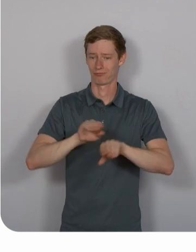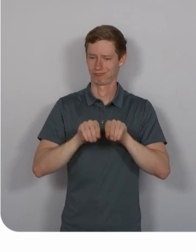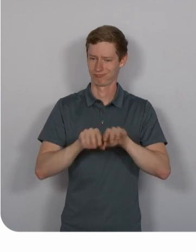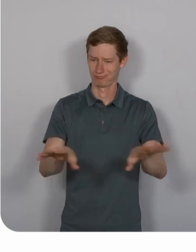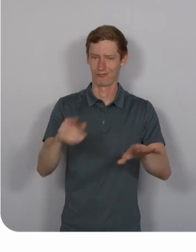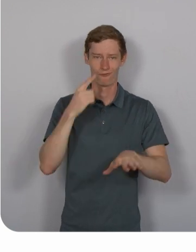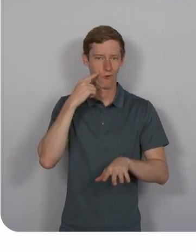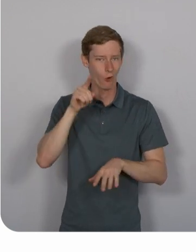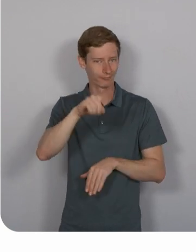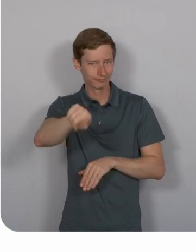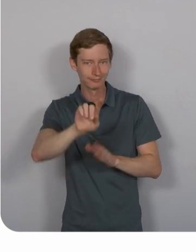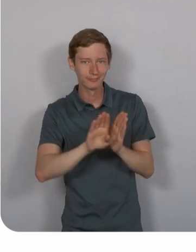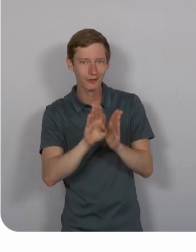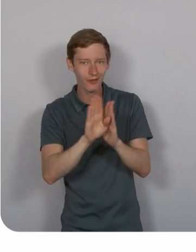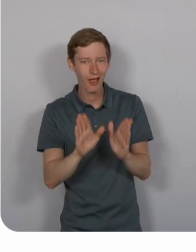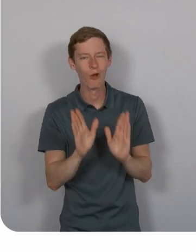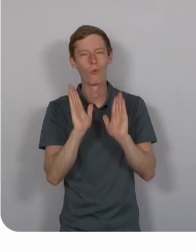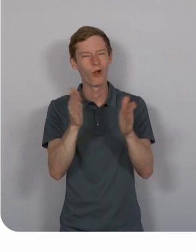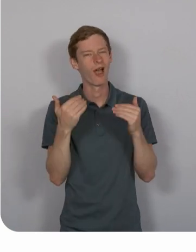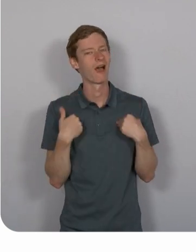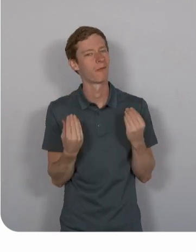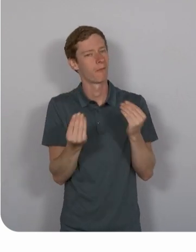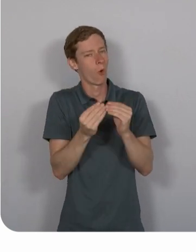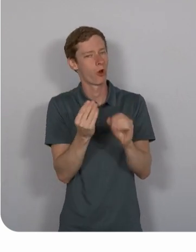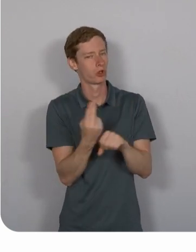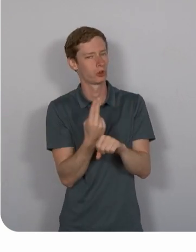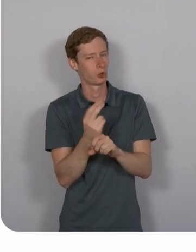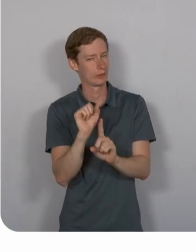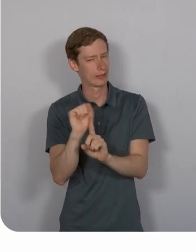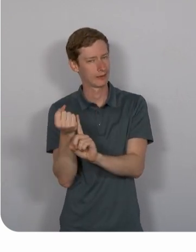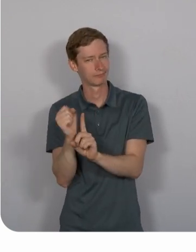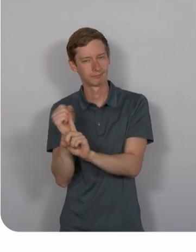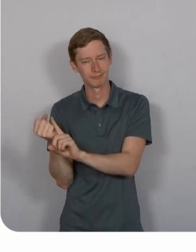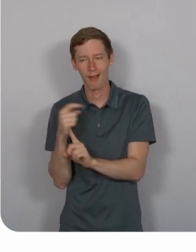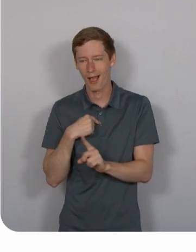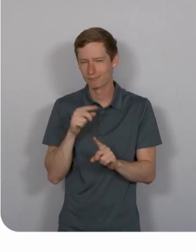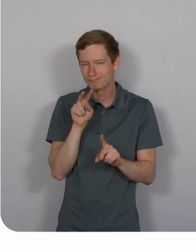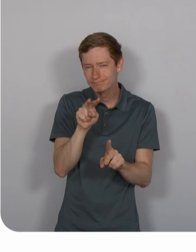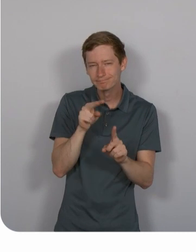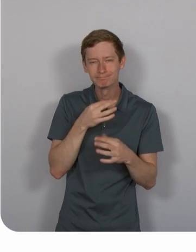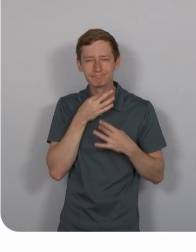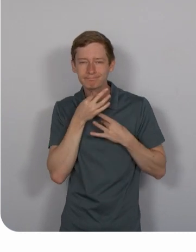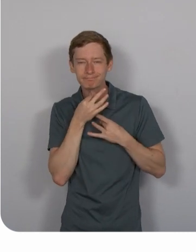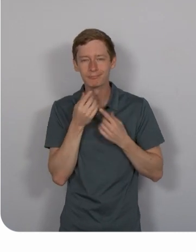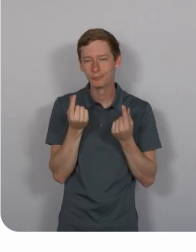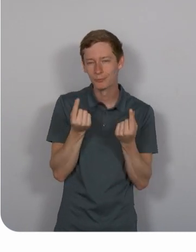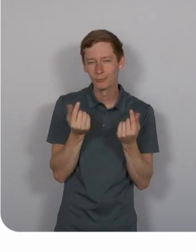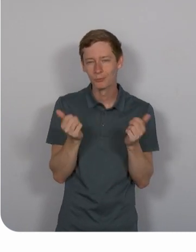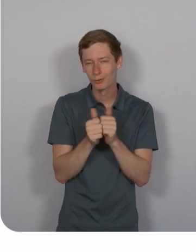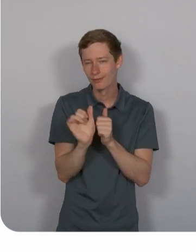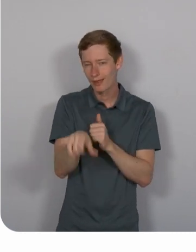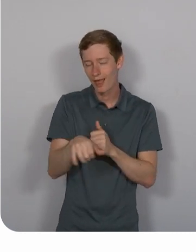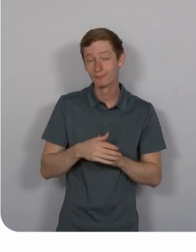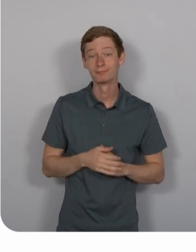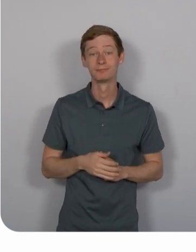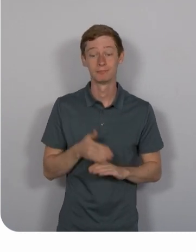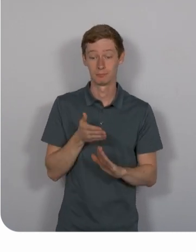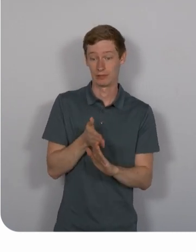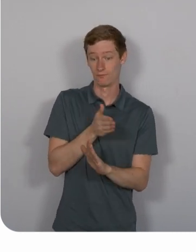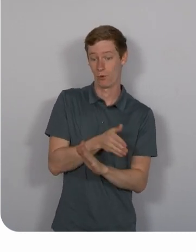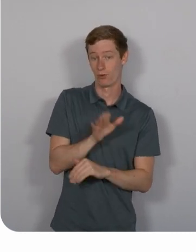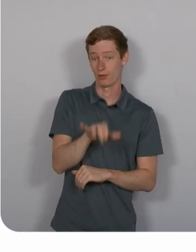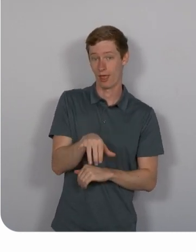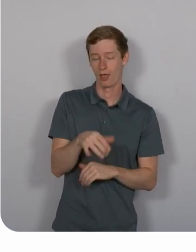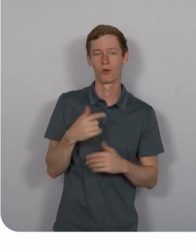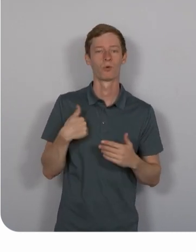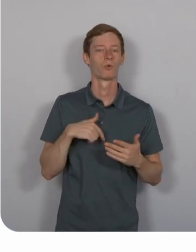more use cases soon. I'm really looking forward to seeing what all of you build. But even before that, we have been